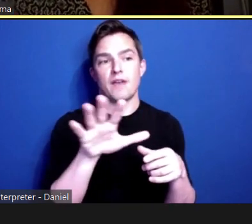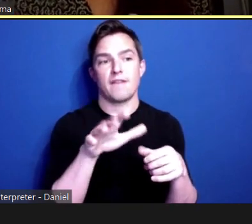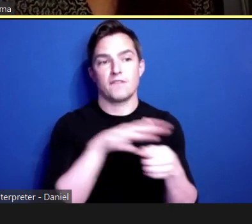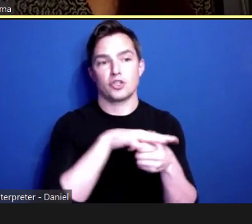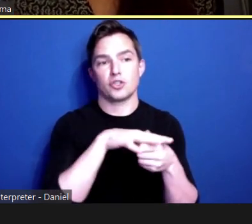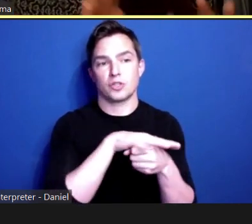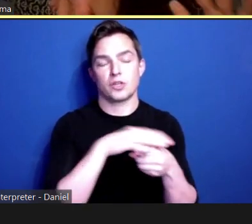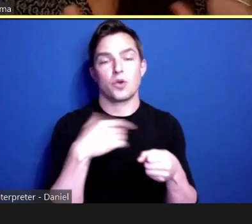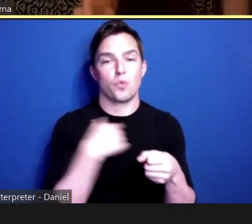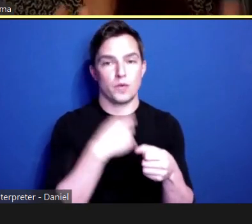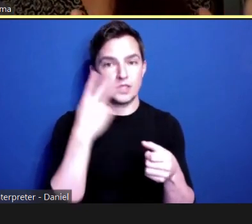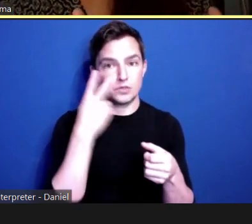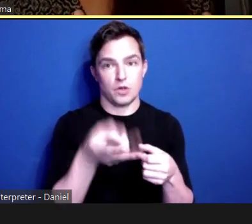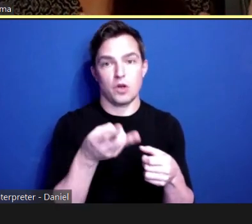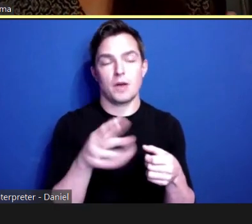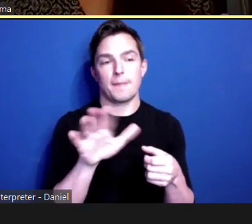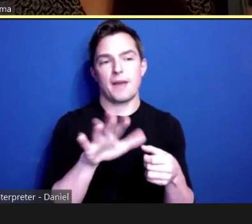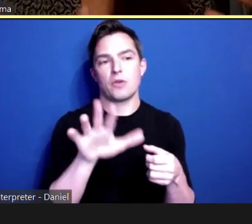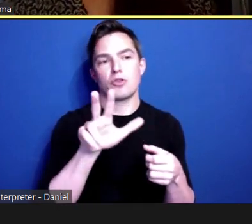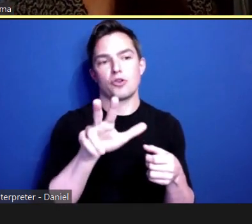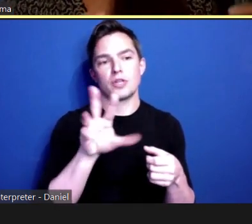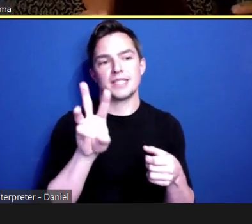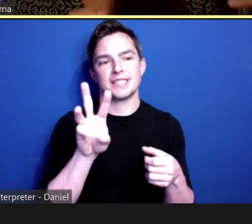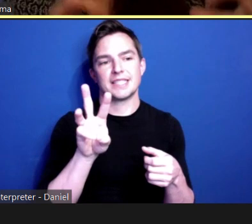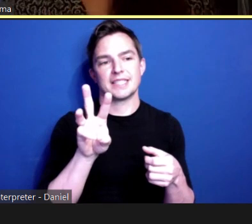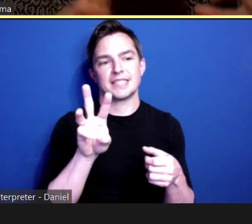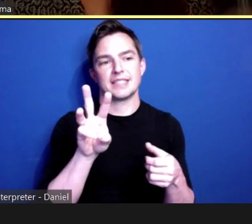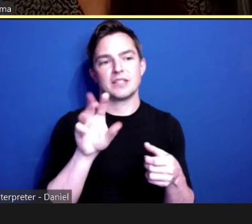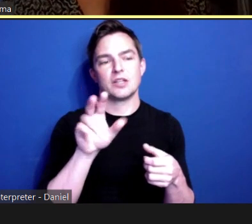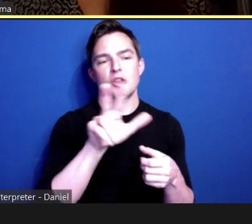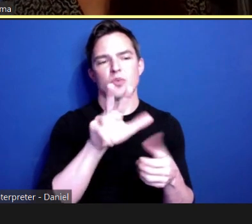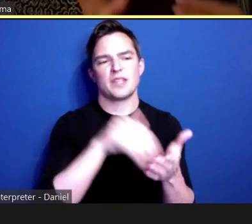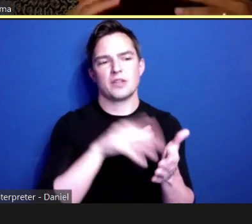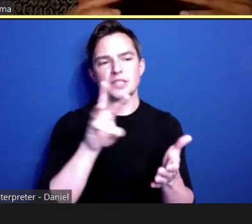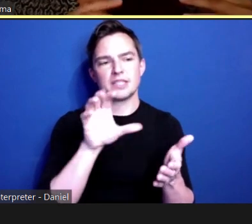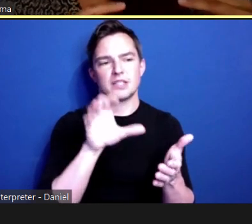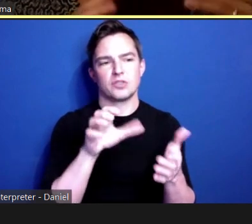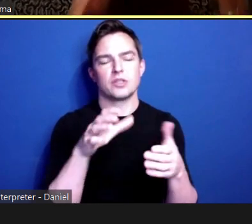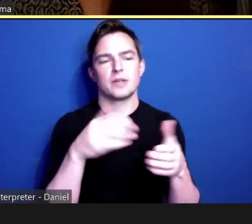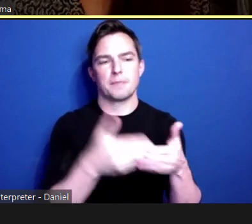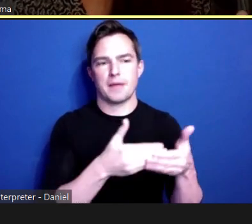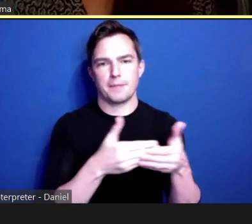saw that about 3,600 babies were documented